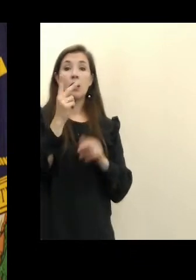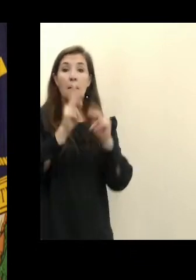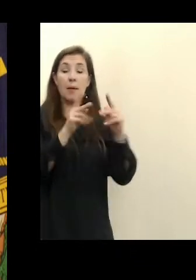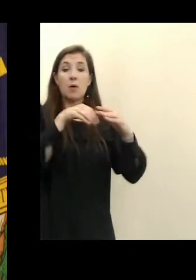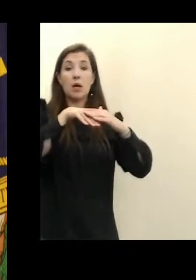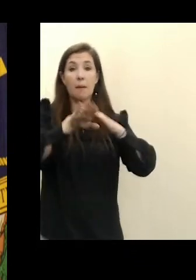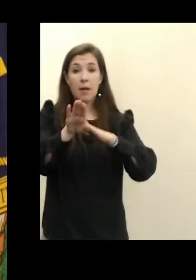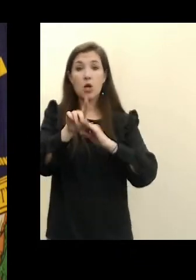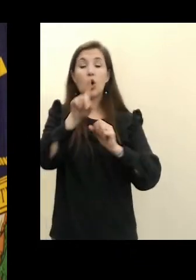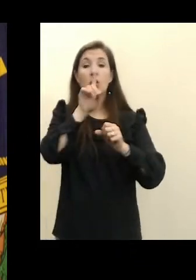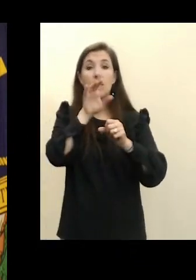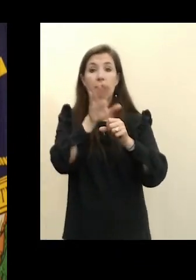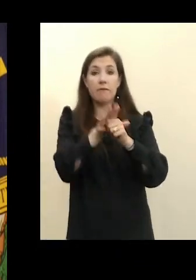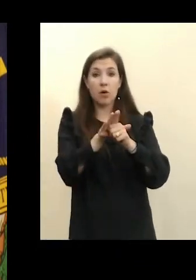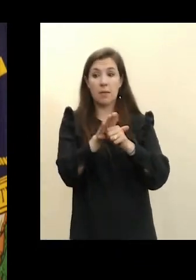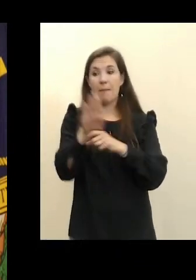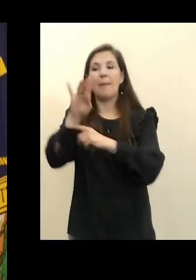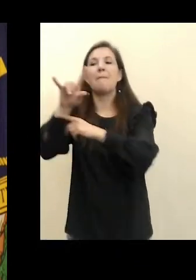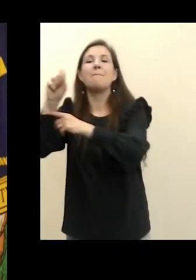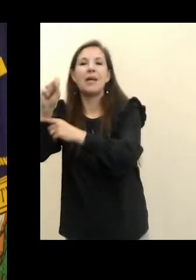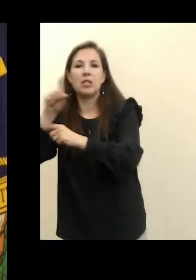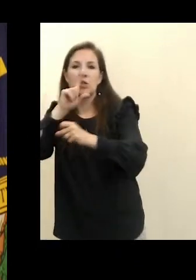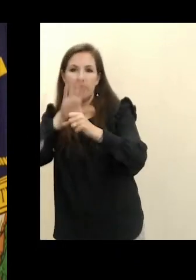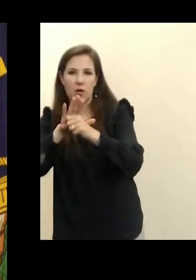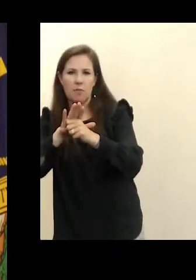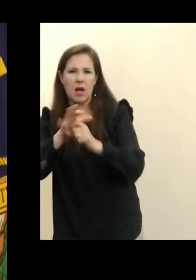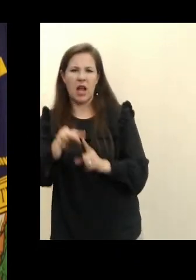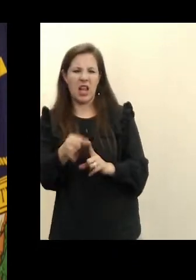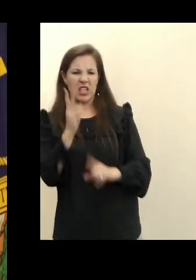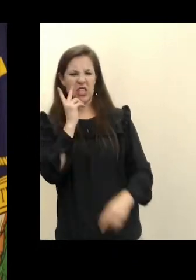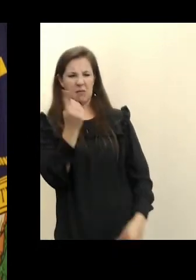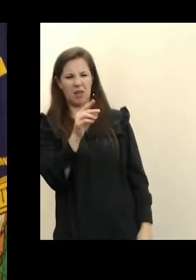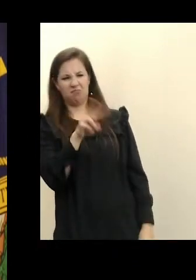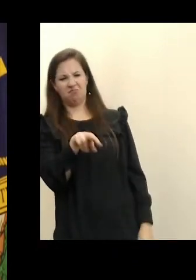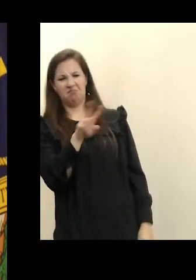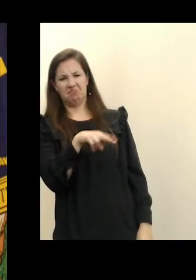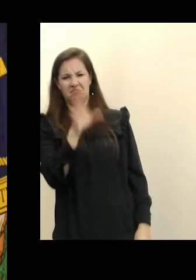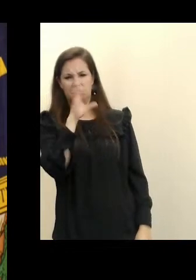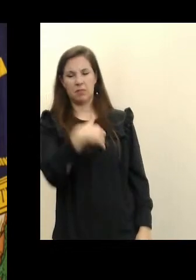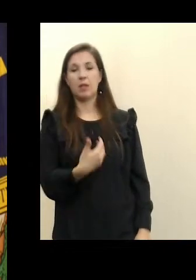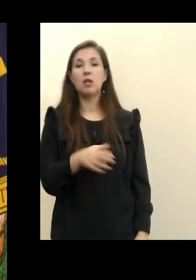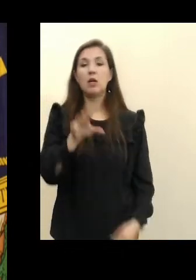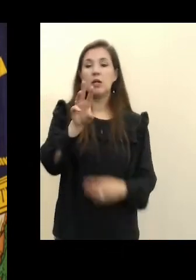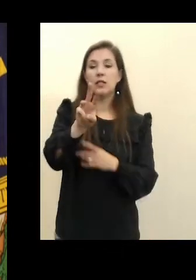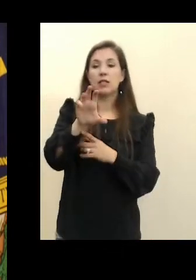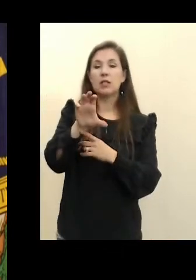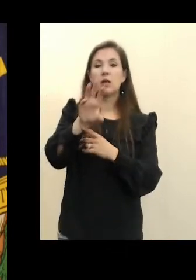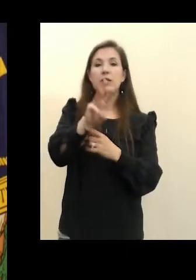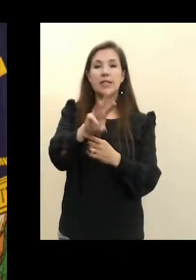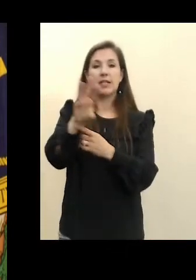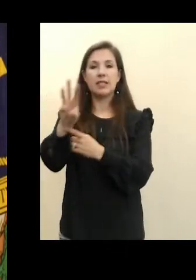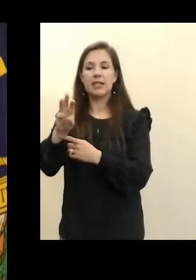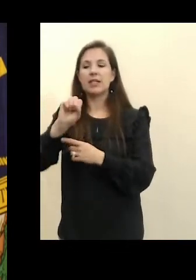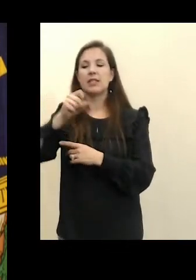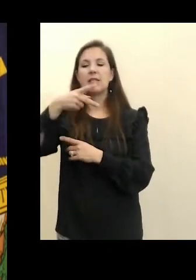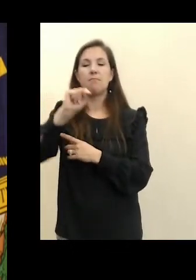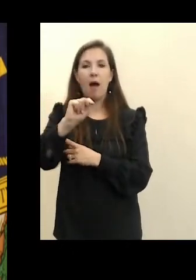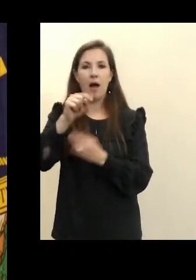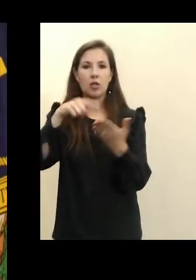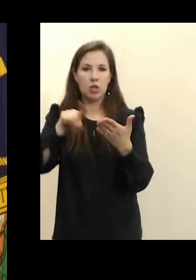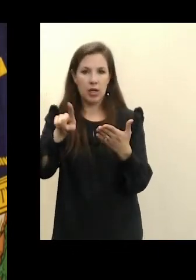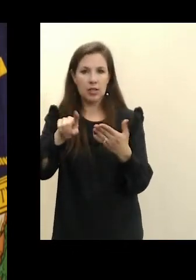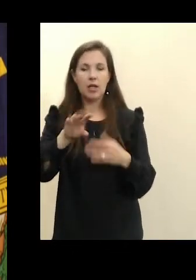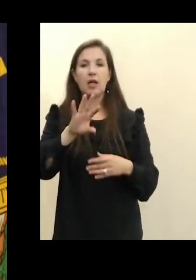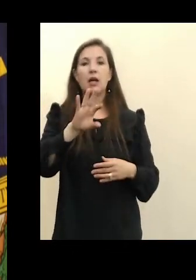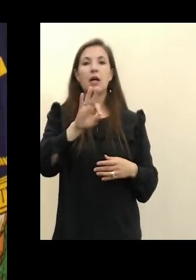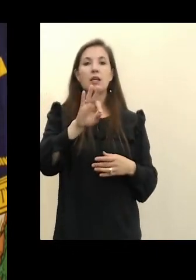are being confirmed by the Bills, unless they see something that they think is goofy. So there were 666 spot checks. There were 91